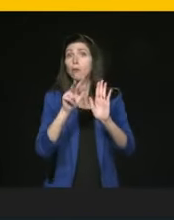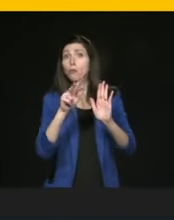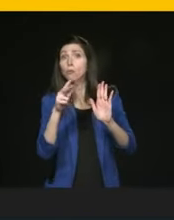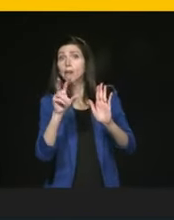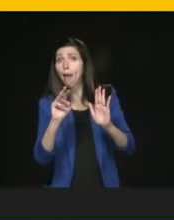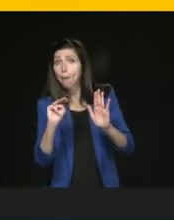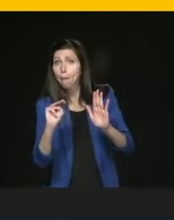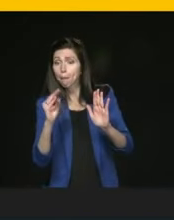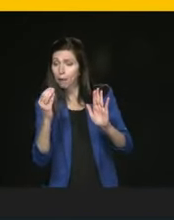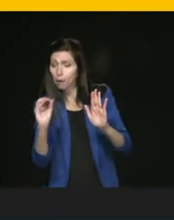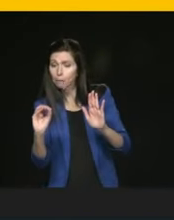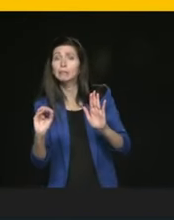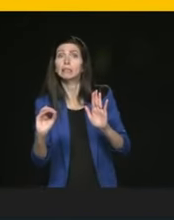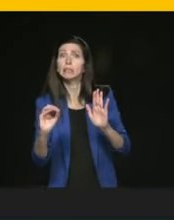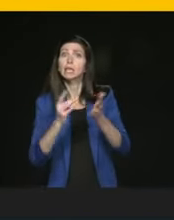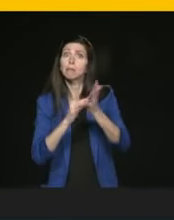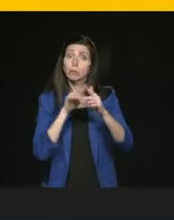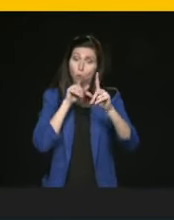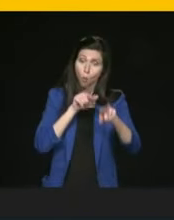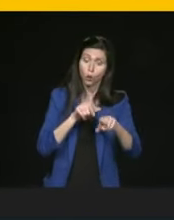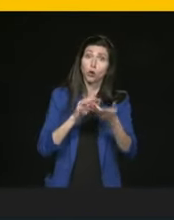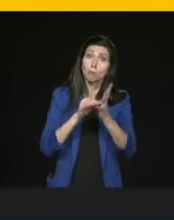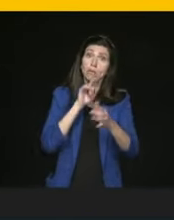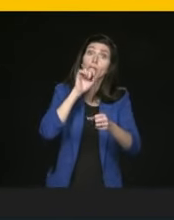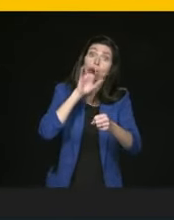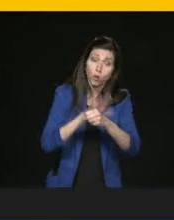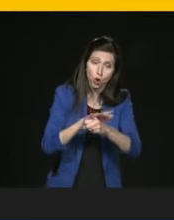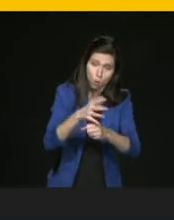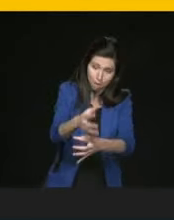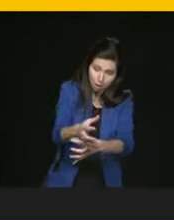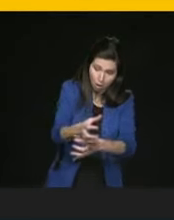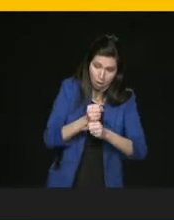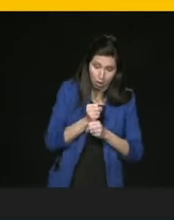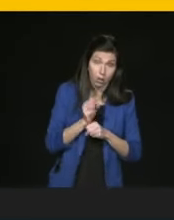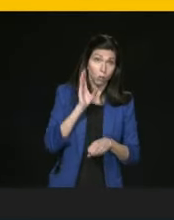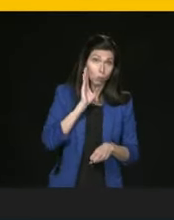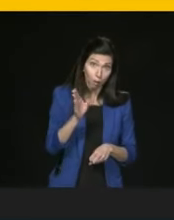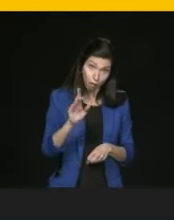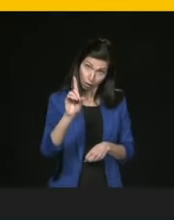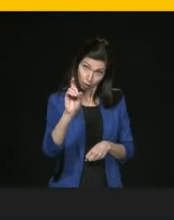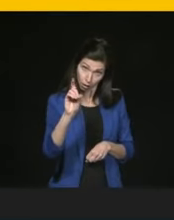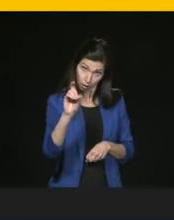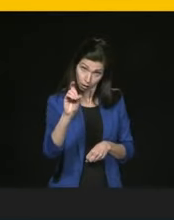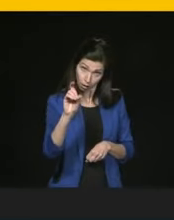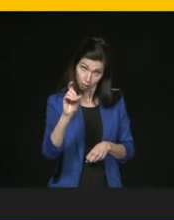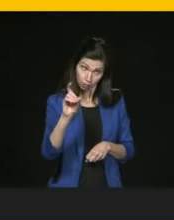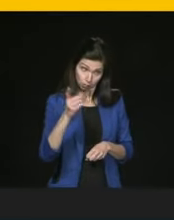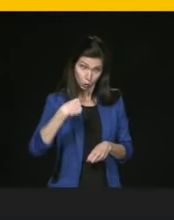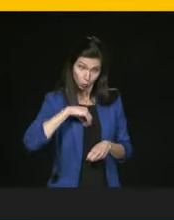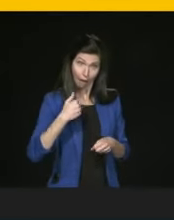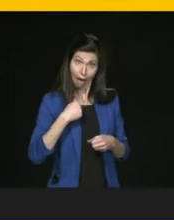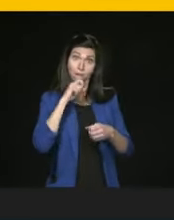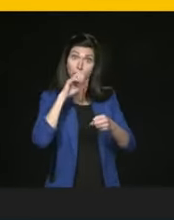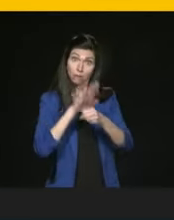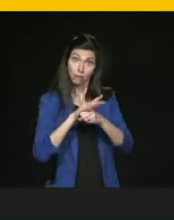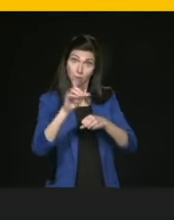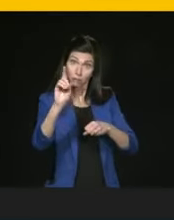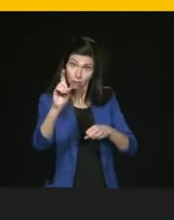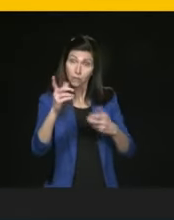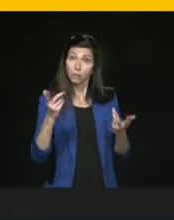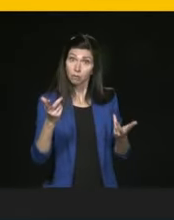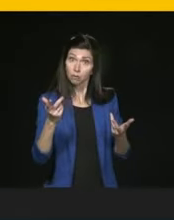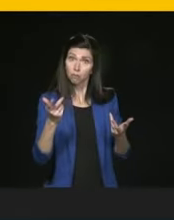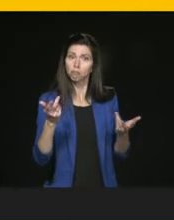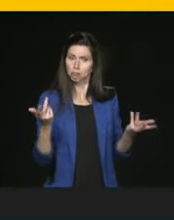medical supplies and protective equipment to Canada? Will we be able to import these supplies from